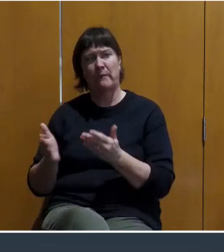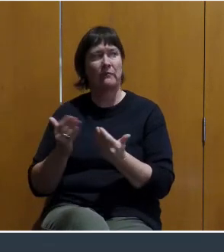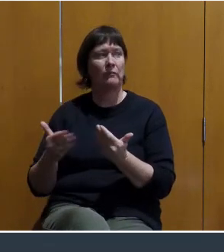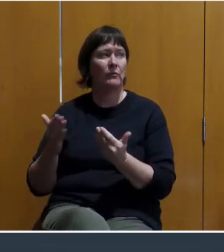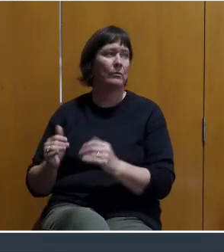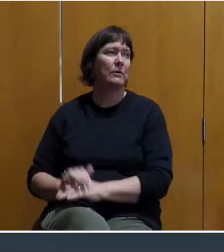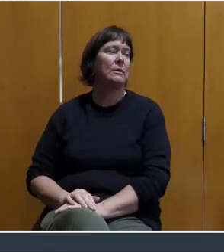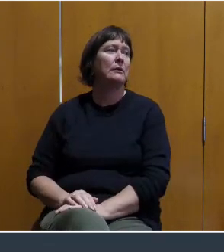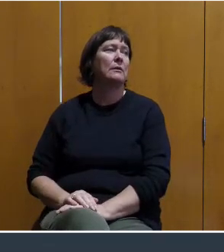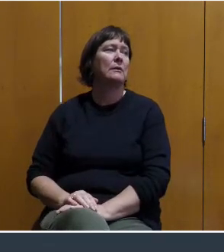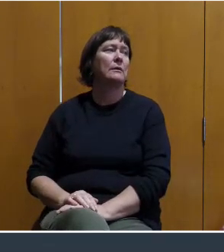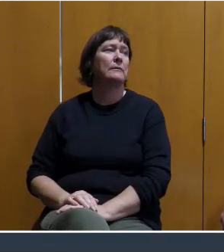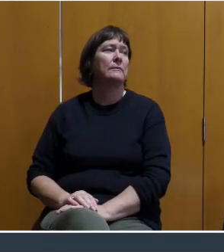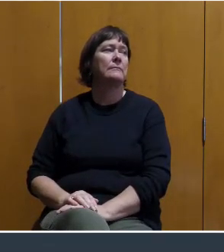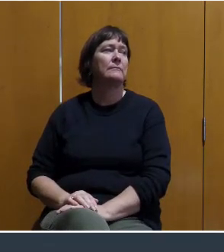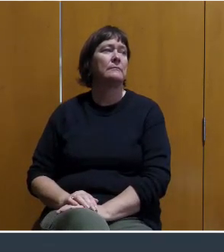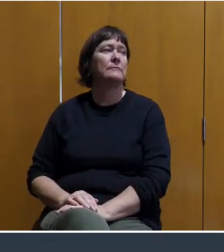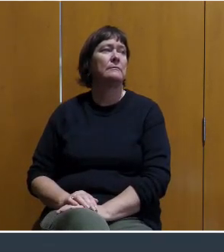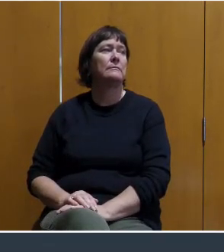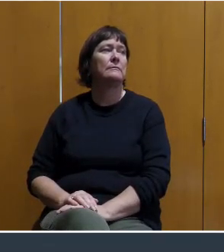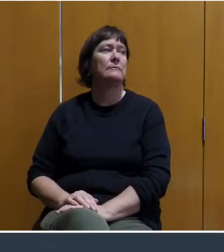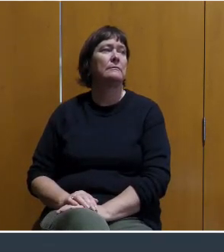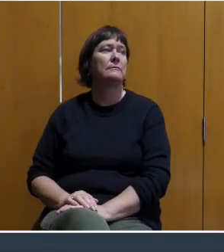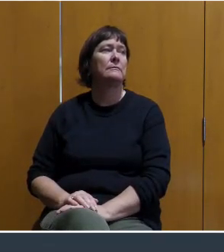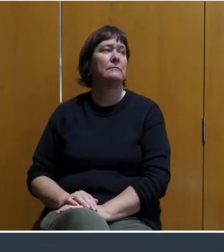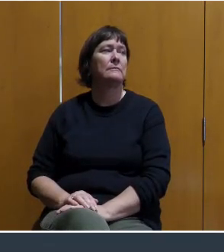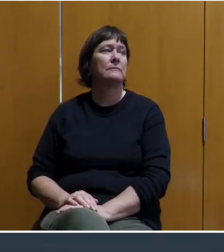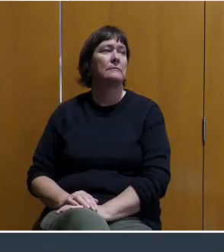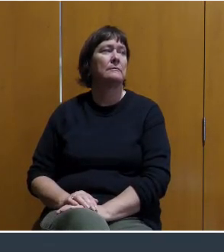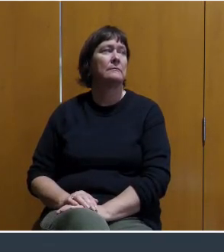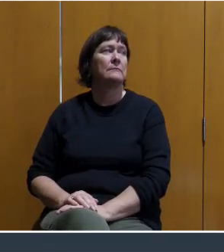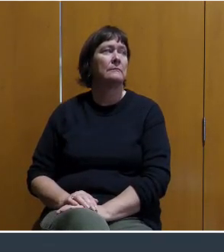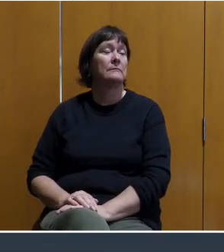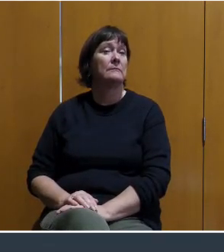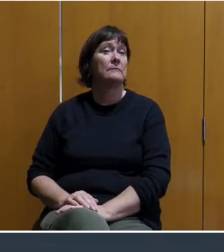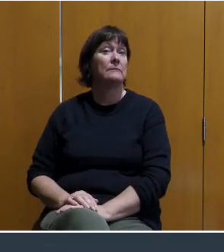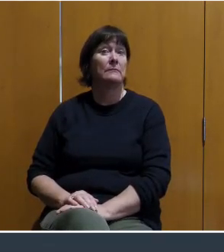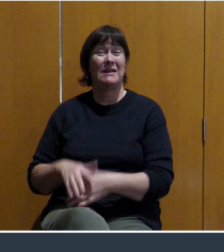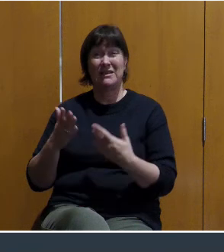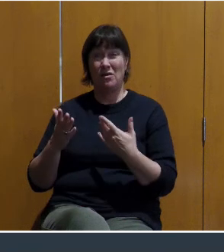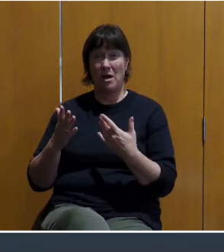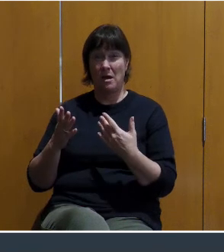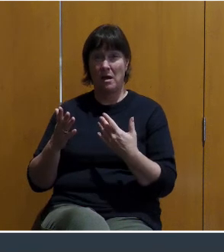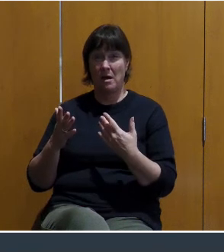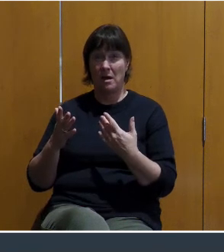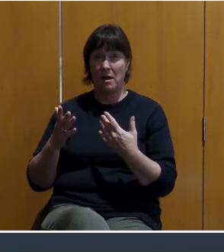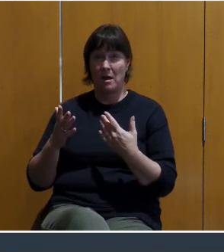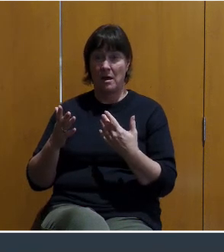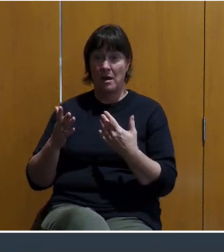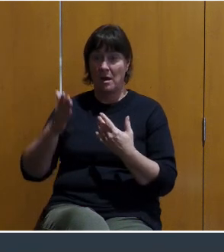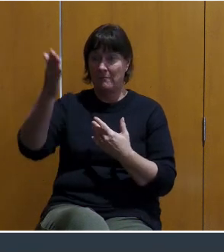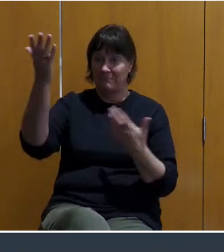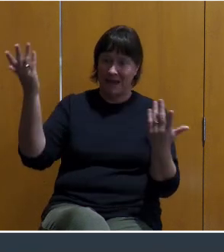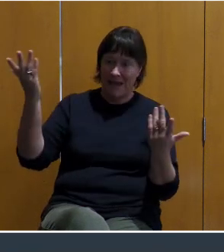Is there a new map? Yes, there is one. So is there a mechanical barrier between the on-leash area